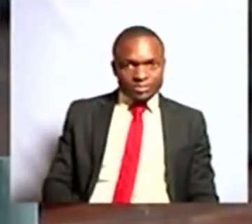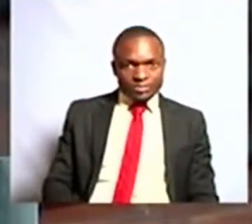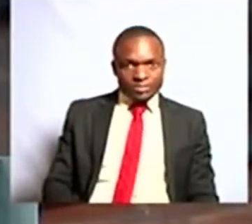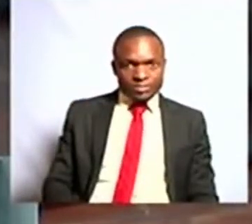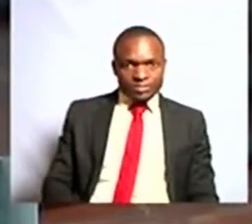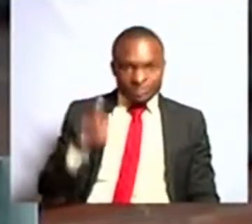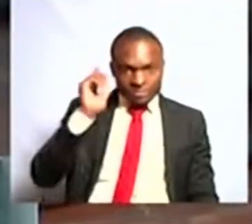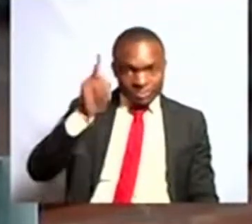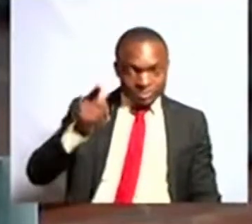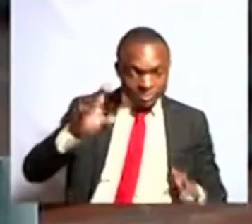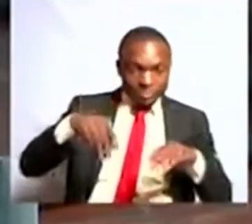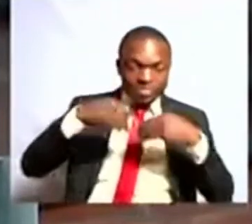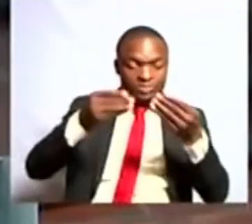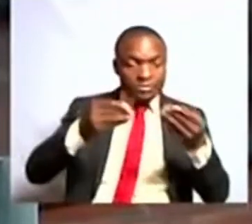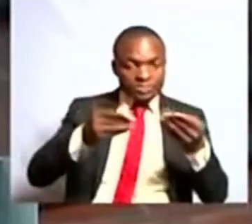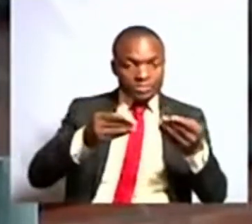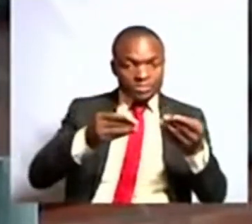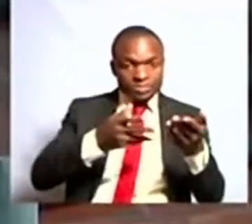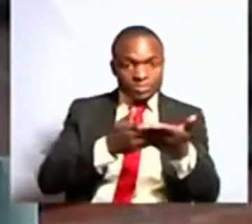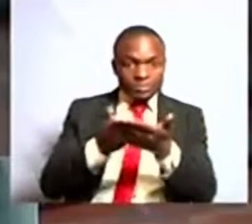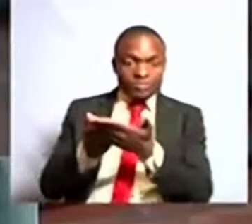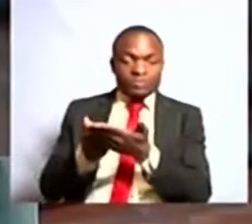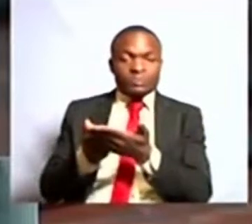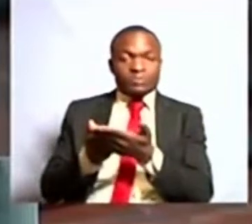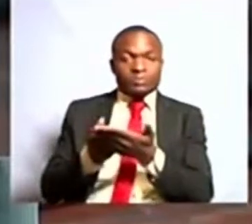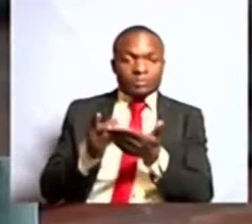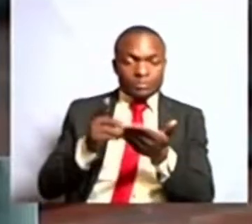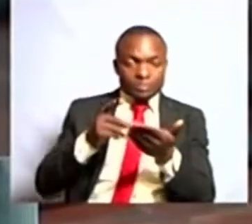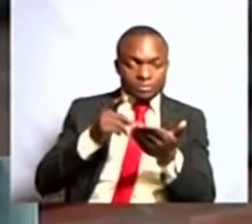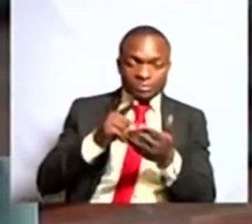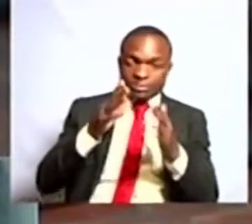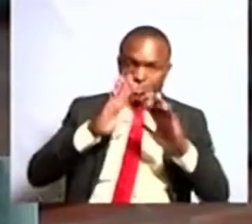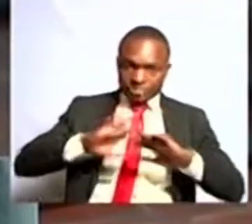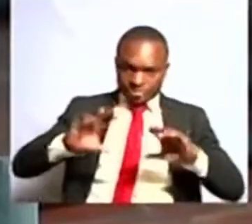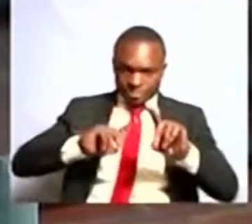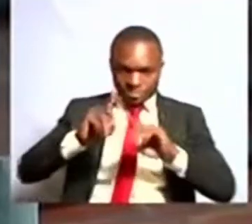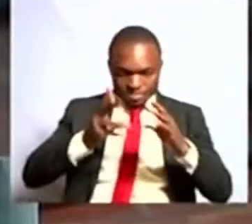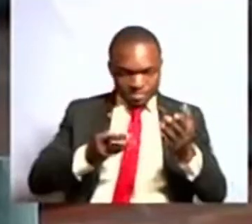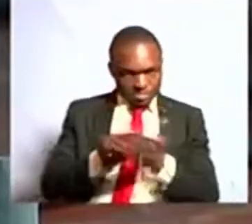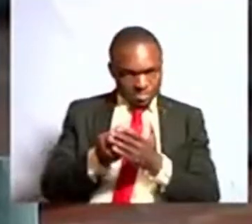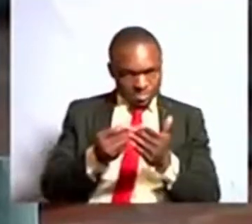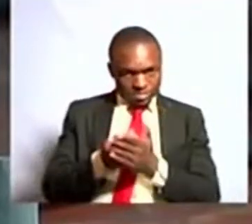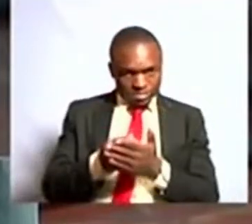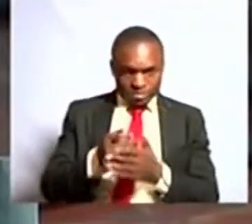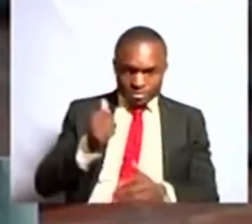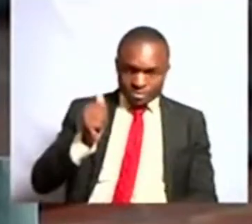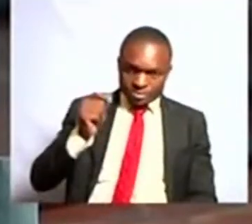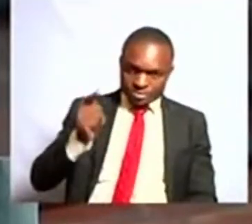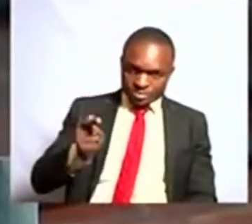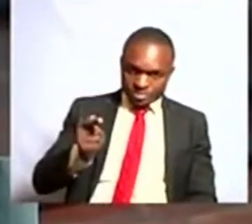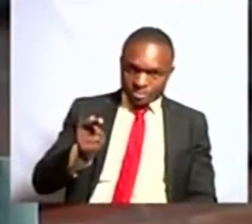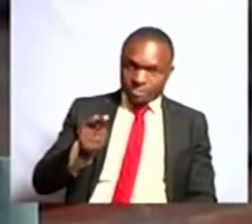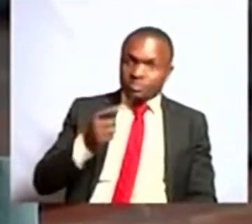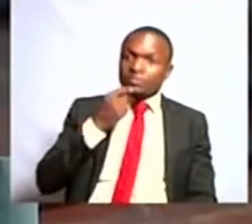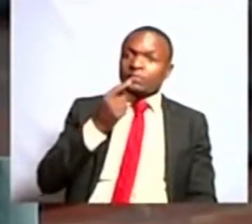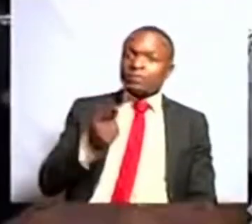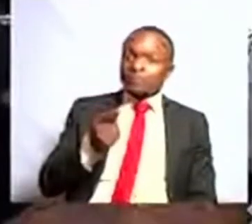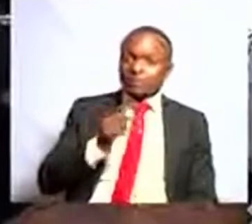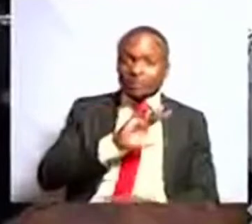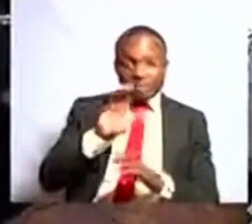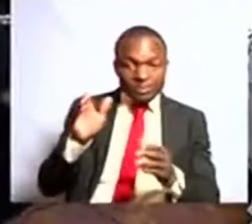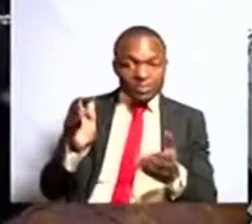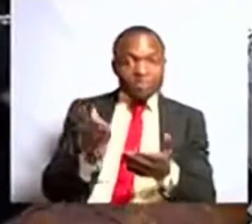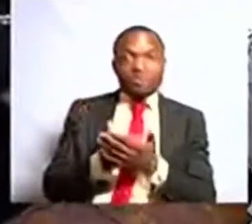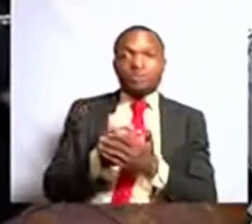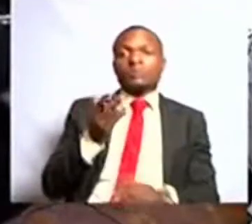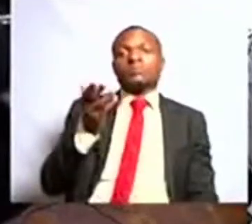So later we were given these payment vouchers. The Director of Finance, AG here is just whispering to me that everyone was